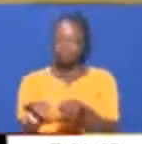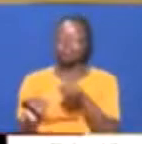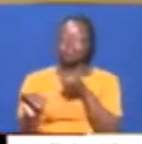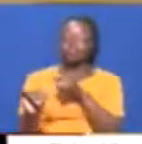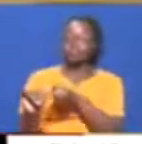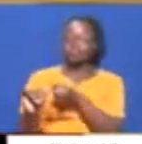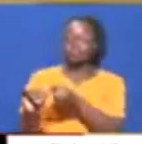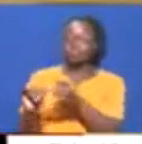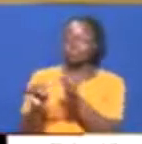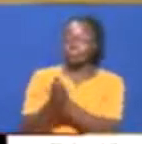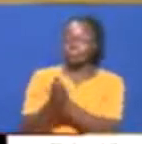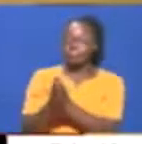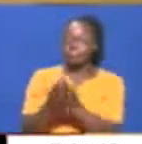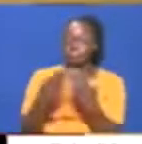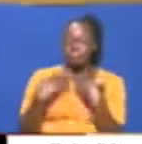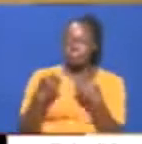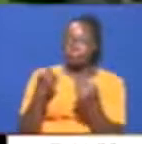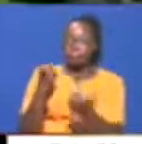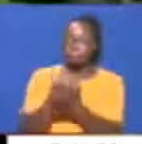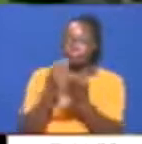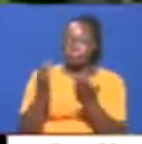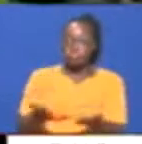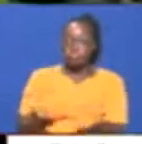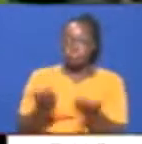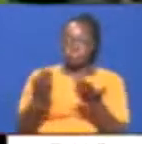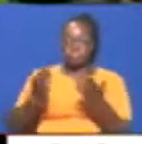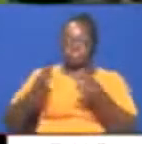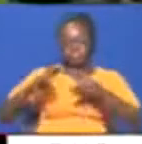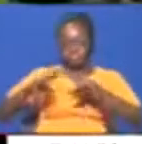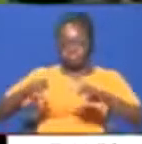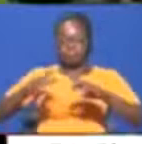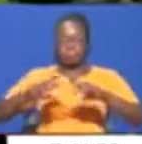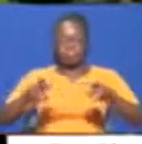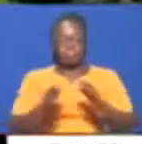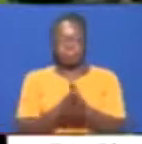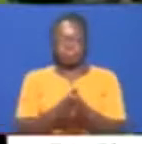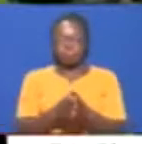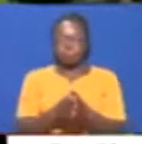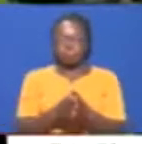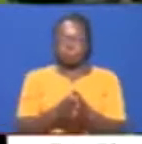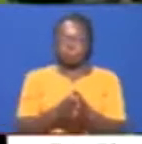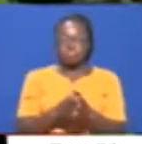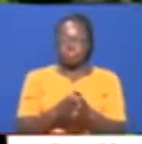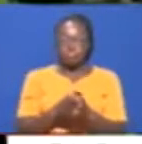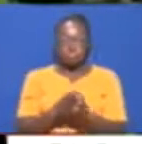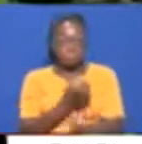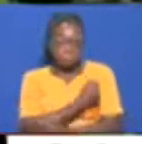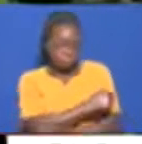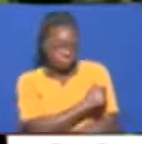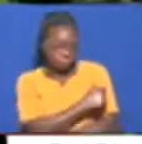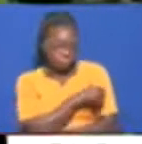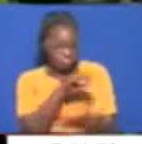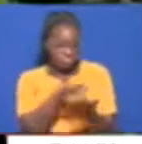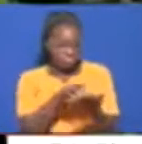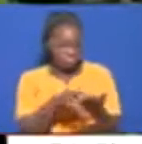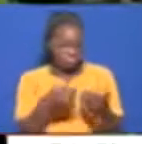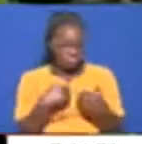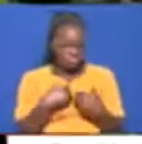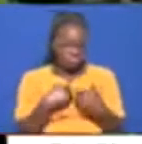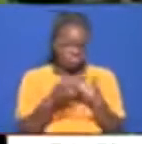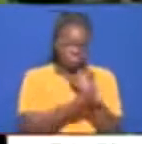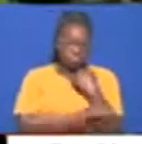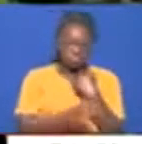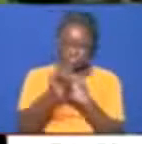maafisa wa afya wakiendelea kuimarisha uchunguzi. So far, the hospitalization cases that we have in our country are still